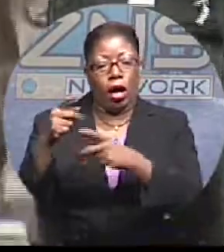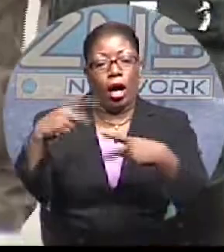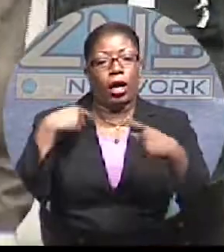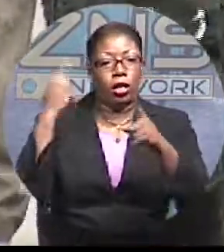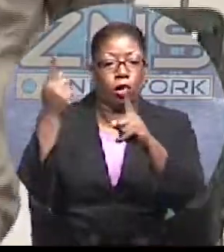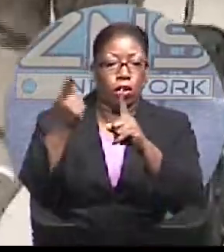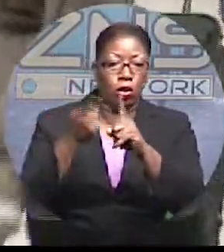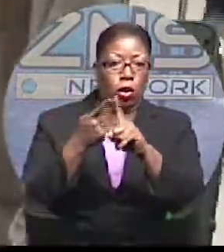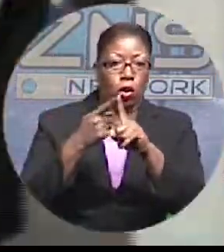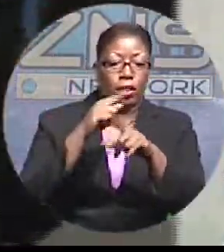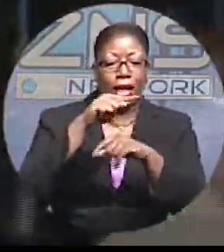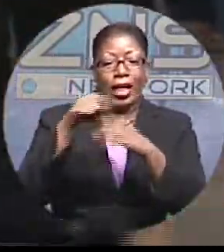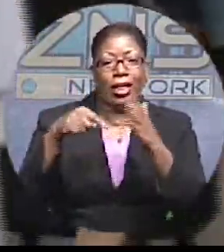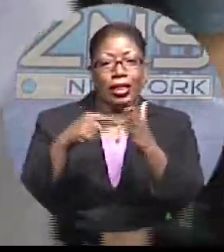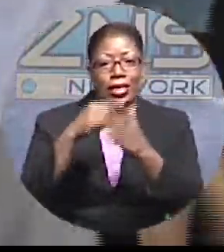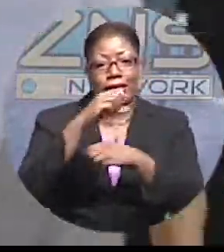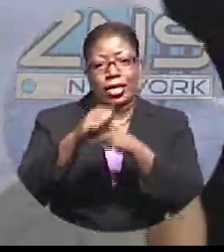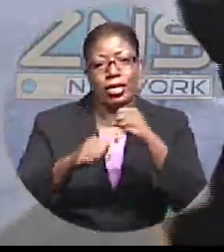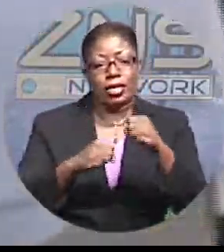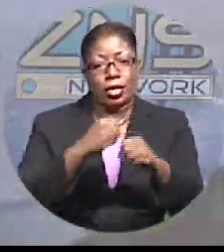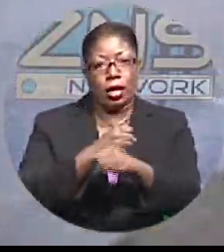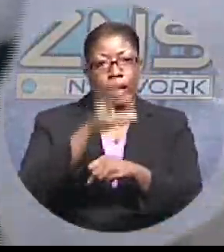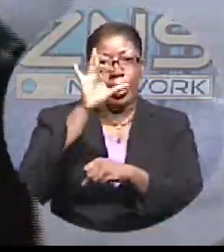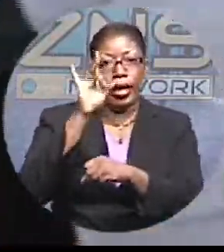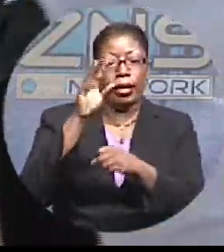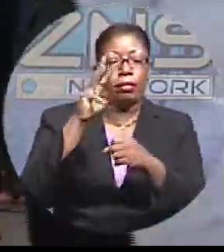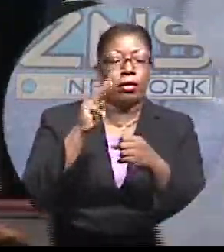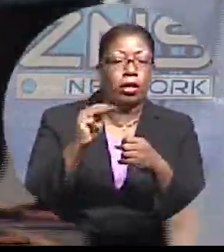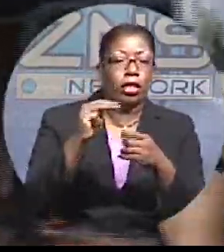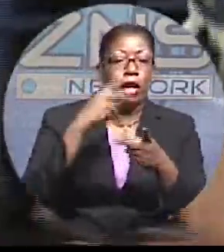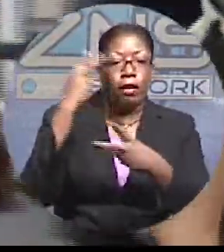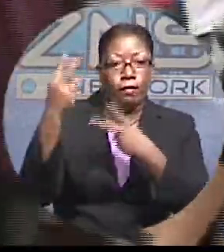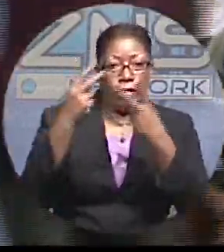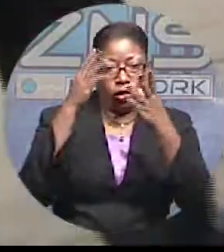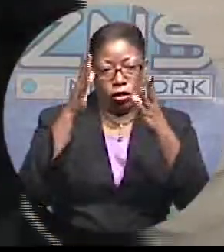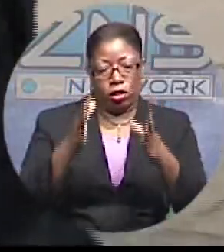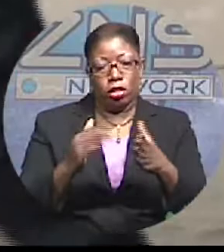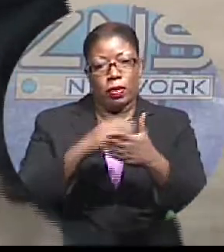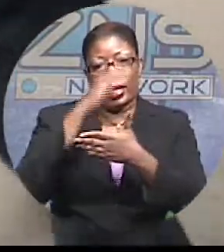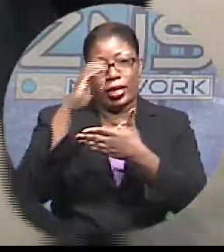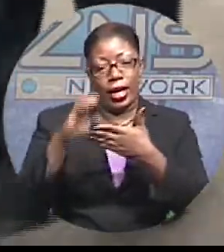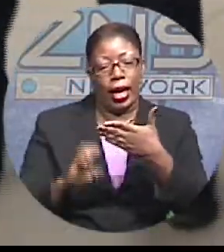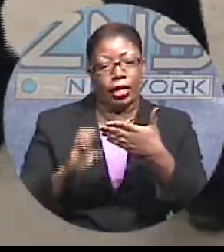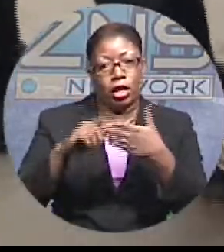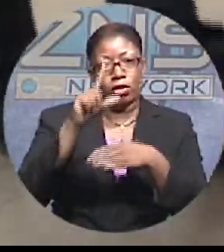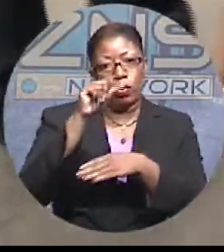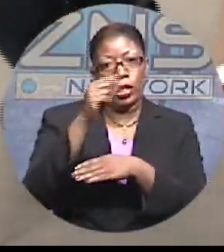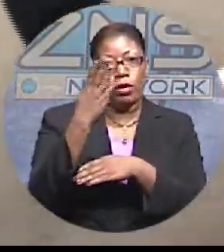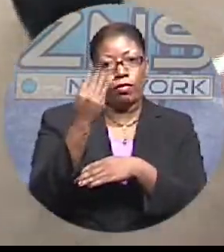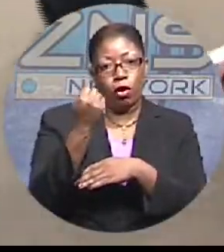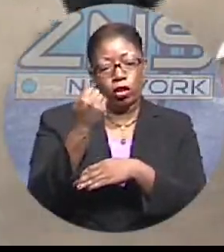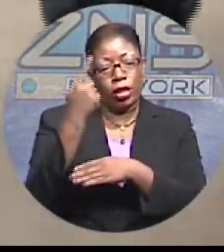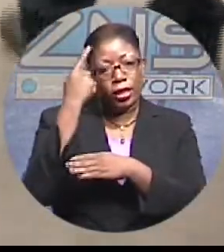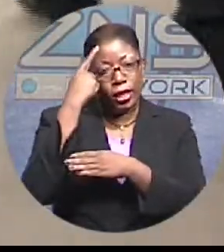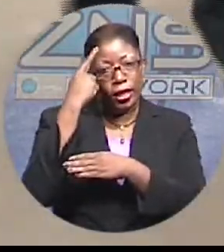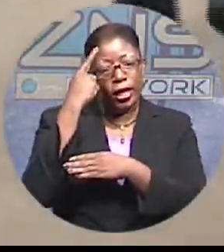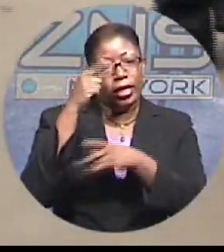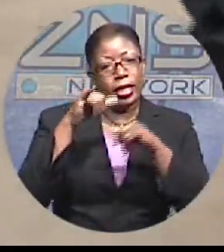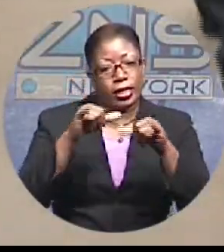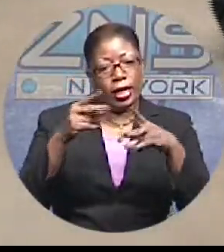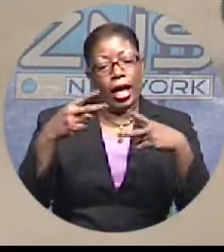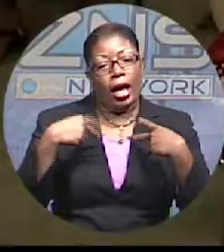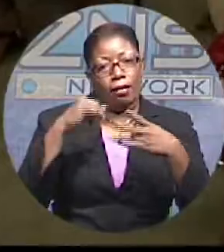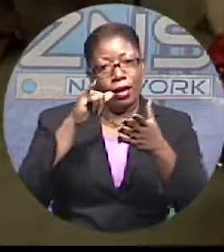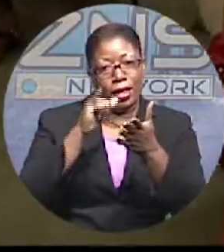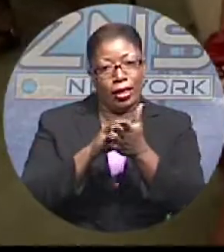goal earlier this year, 8 million visitors by the end of 2014. But can that goal still be achieved as the